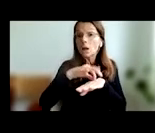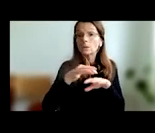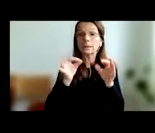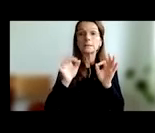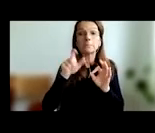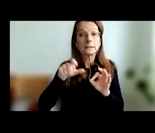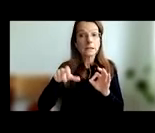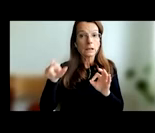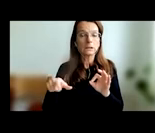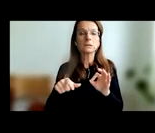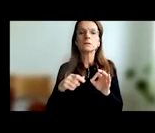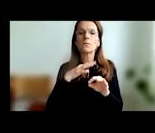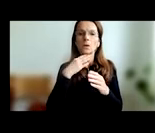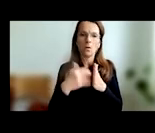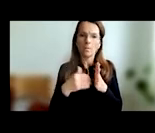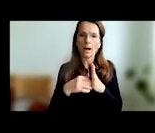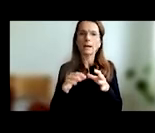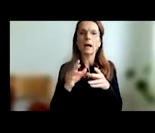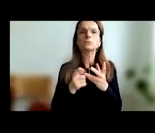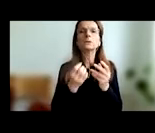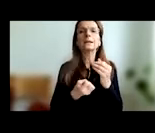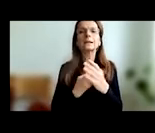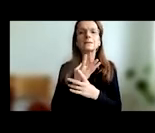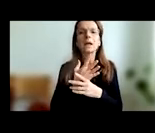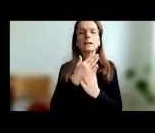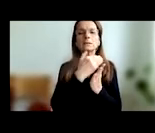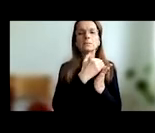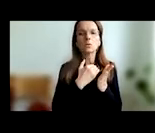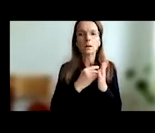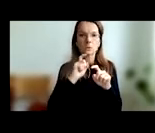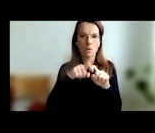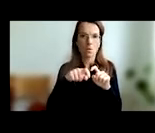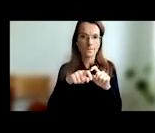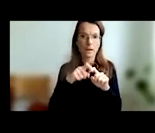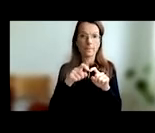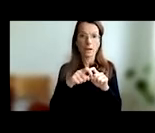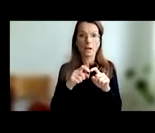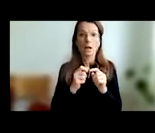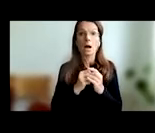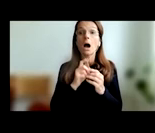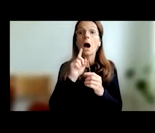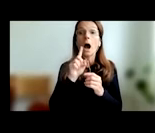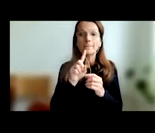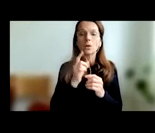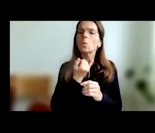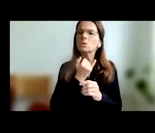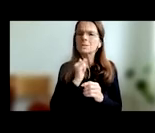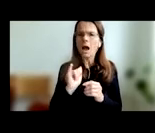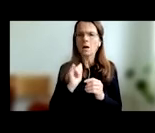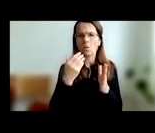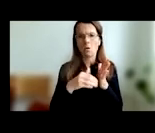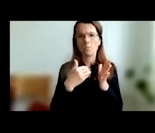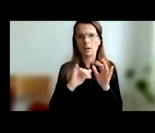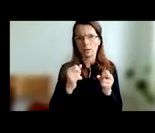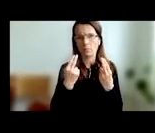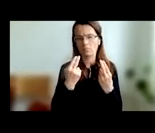and tractor drivers, but also specialists, doctors, software developers. And what is important